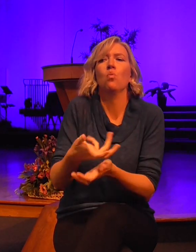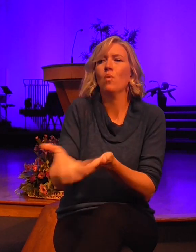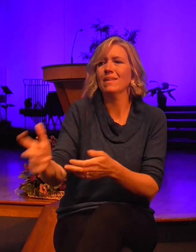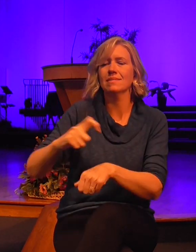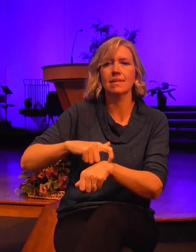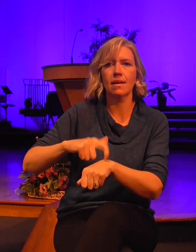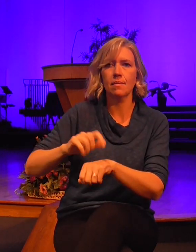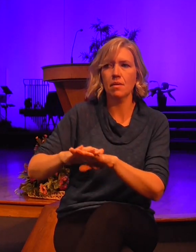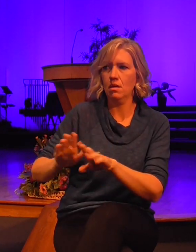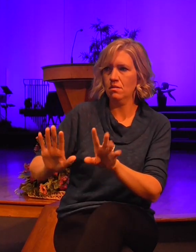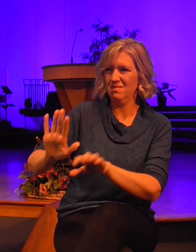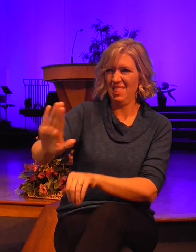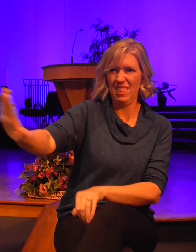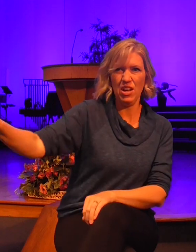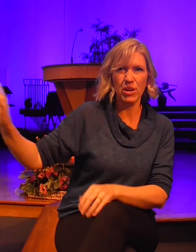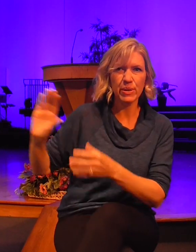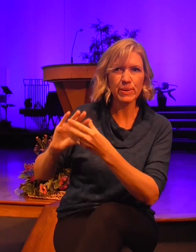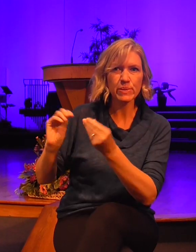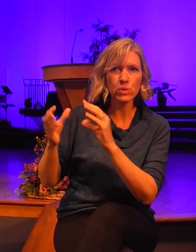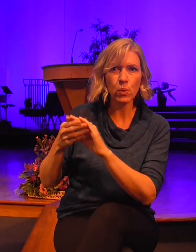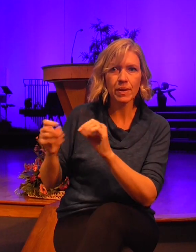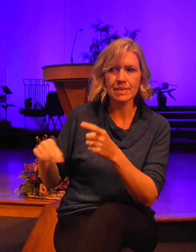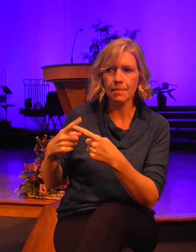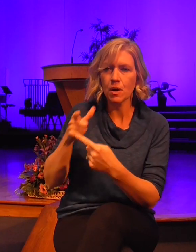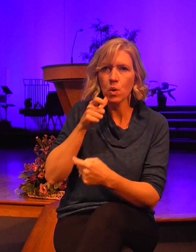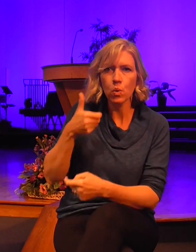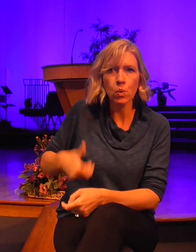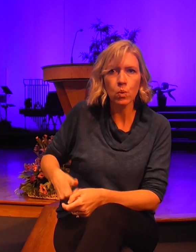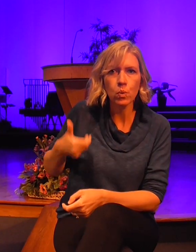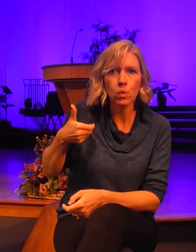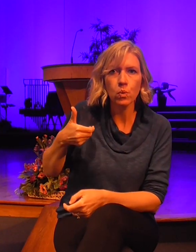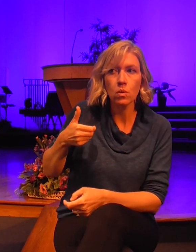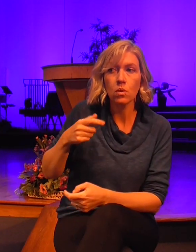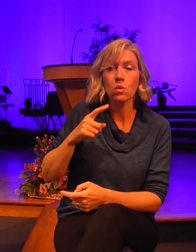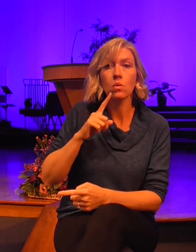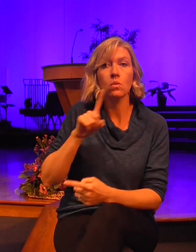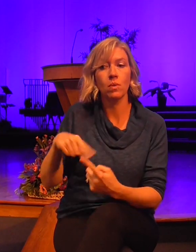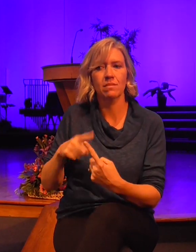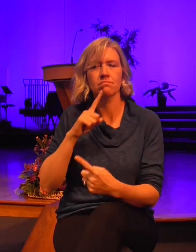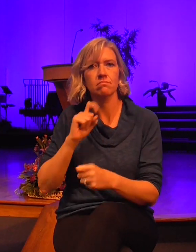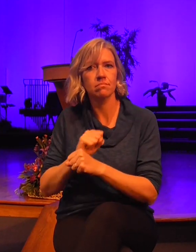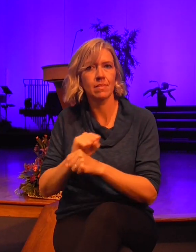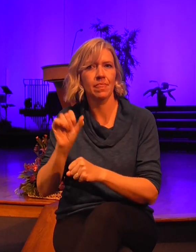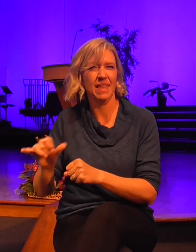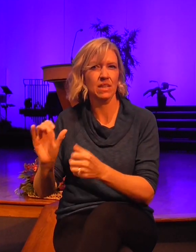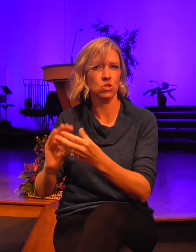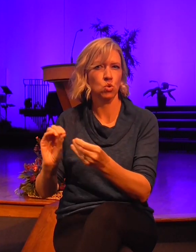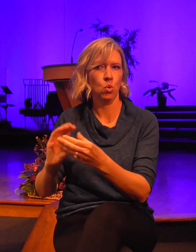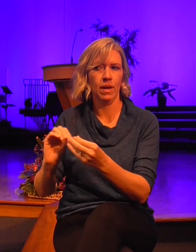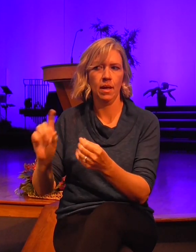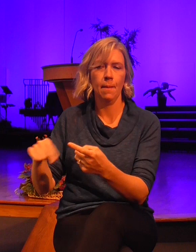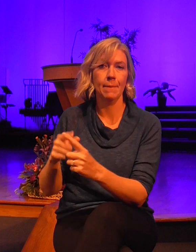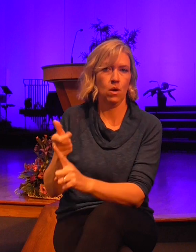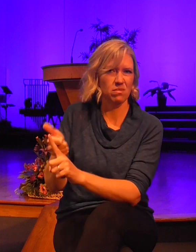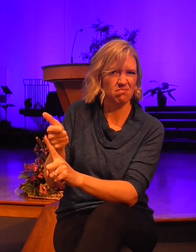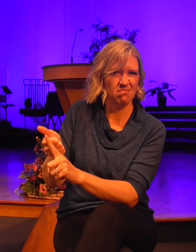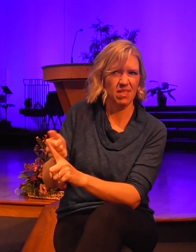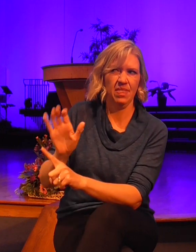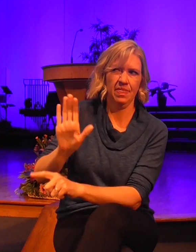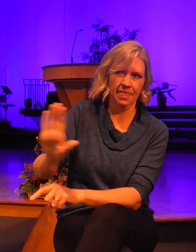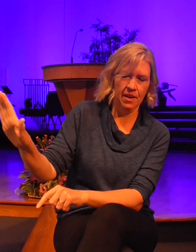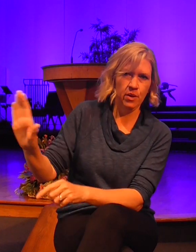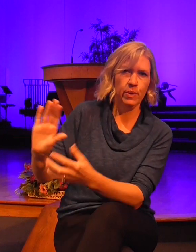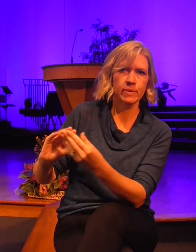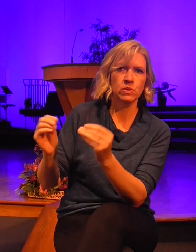on anybody else's story about who we are, when it's really a story about where they are in their